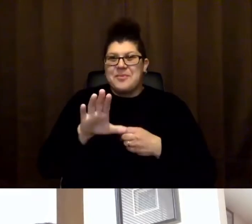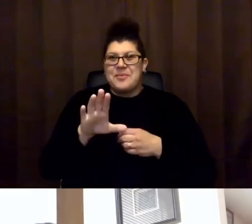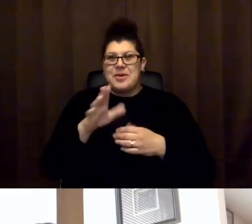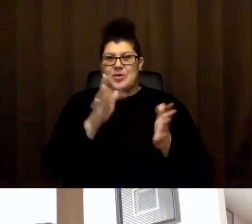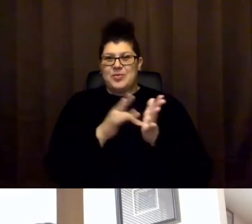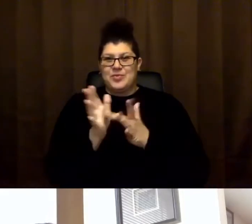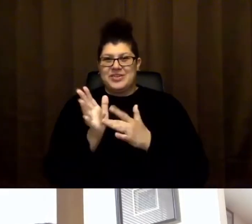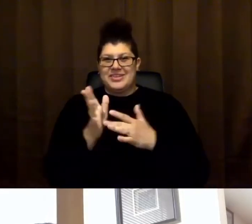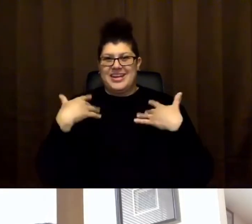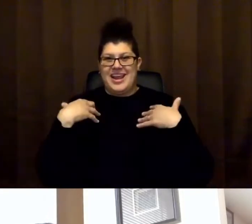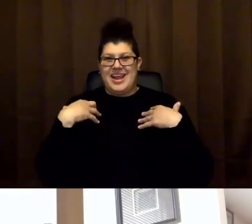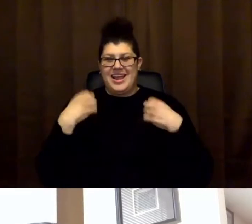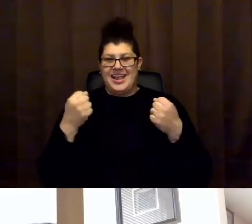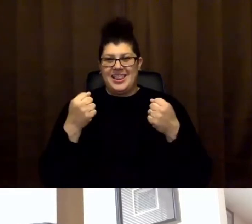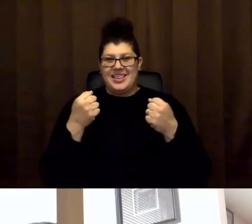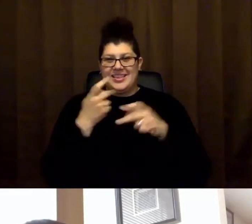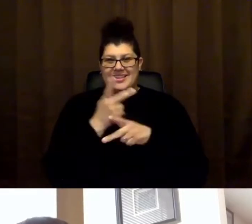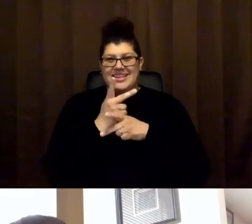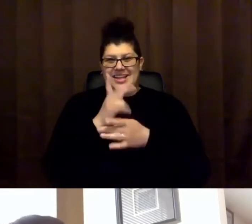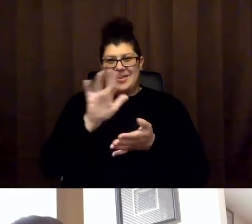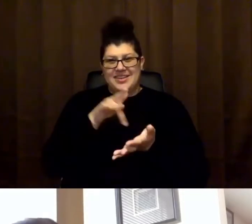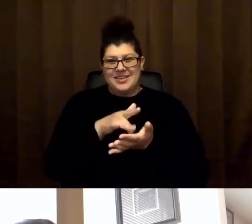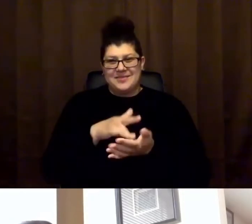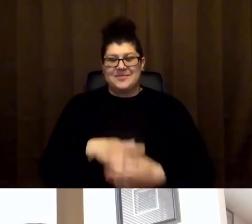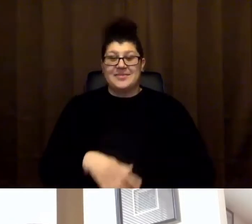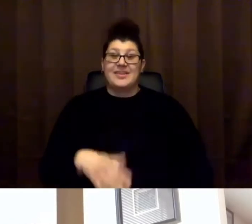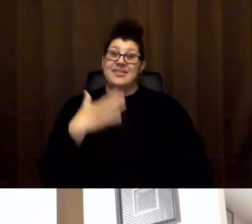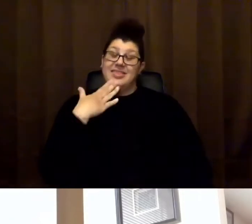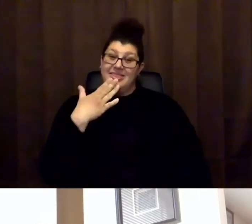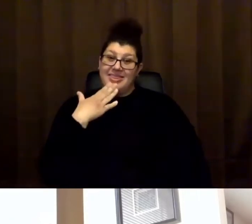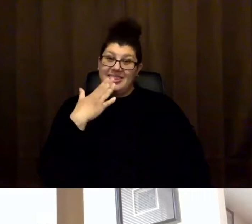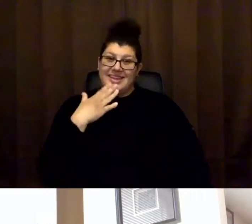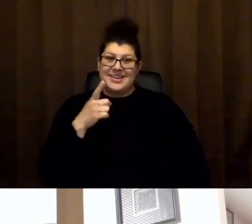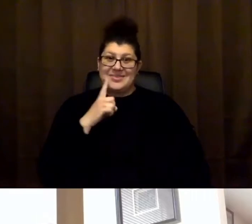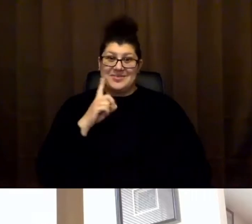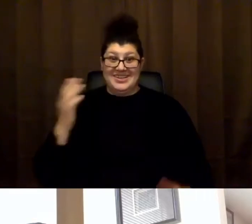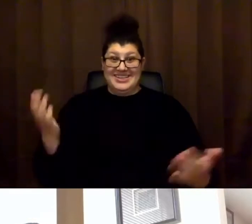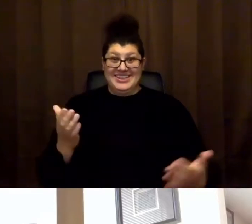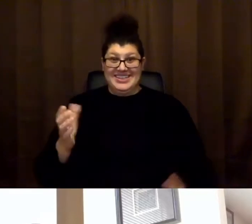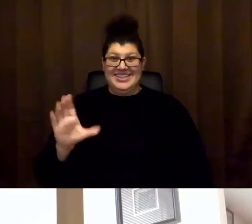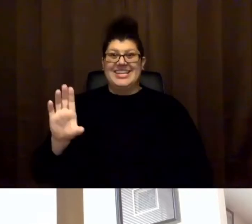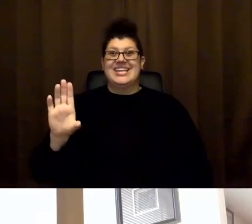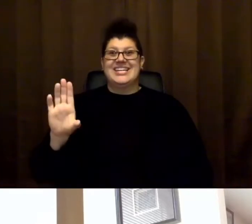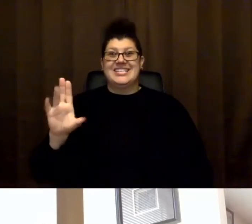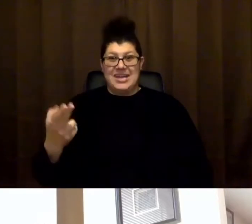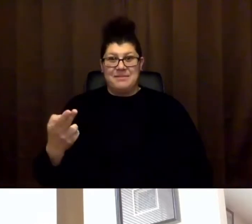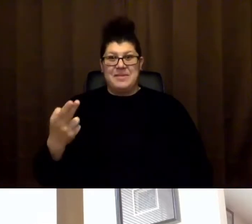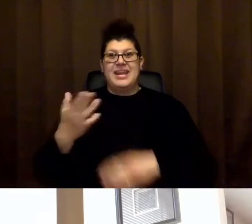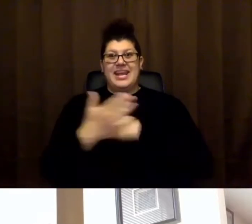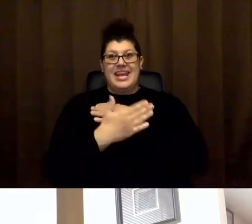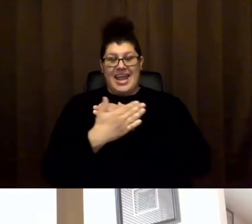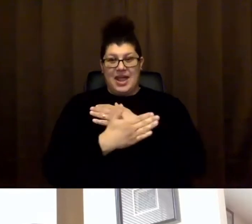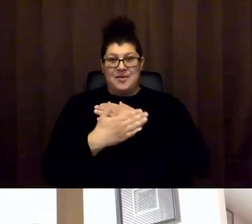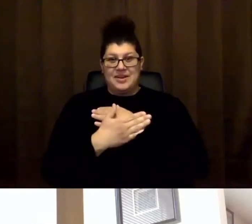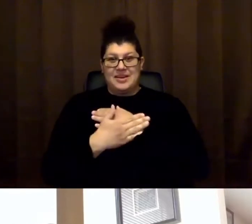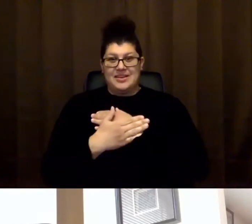about your services? Yes, thank you. Well, first of all, it's Champaign County Christian Health Center, also known